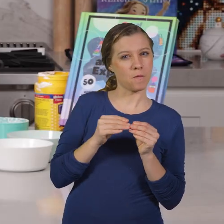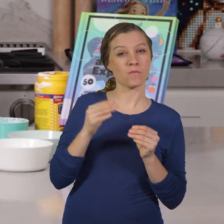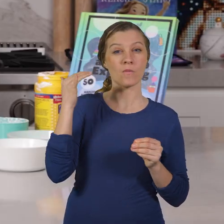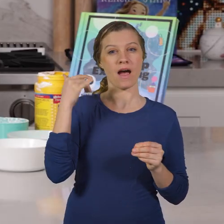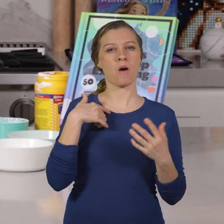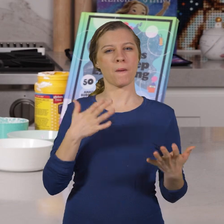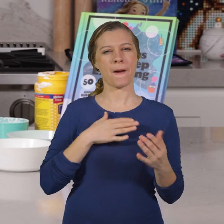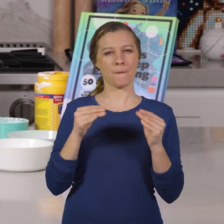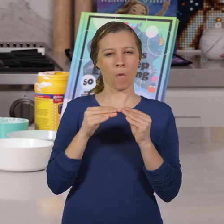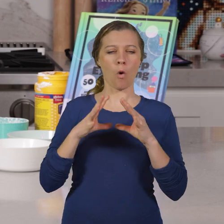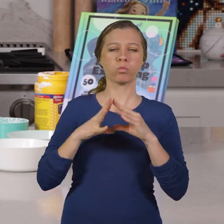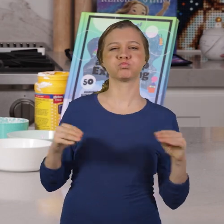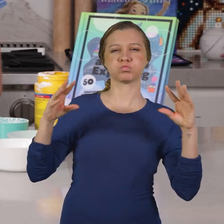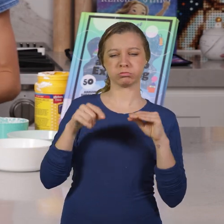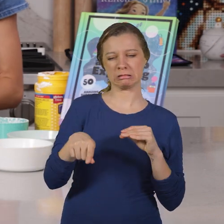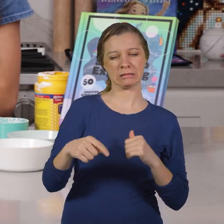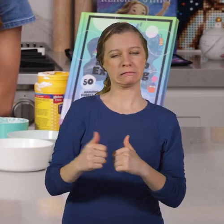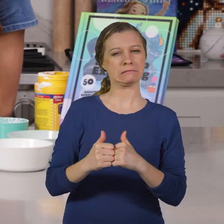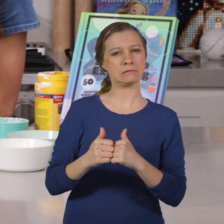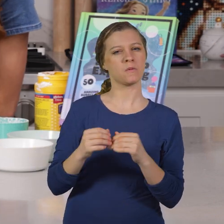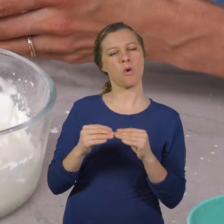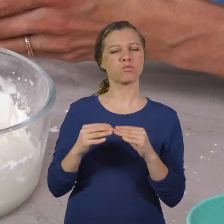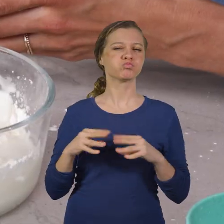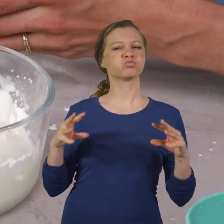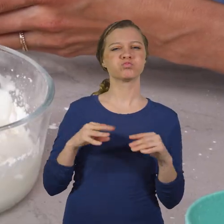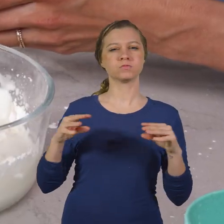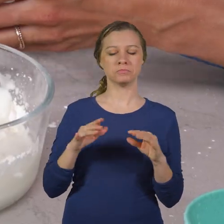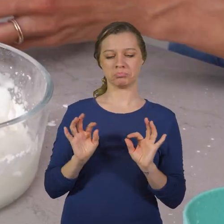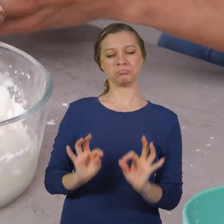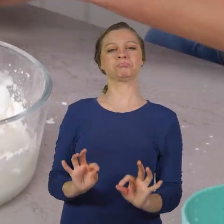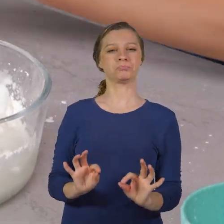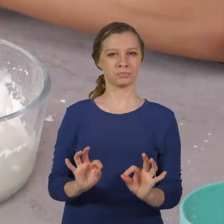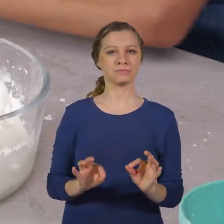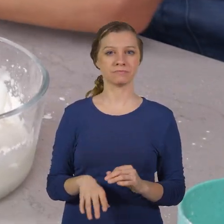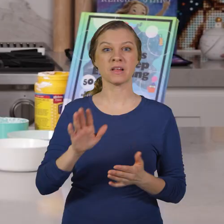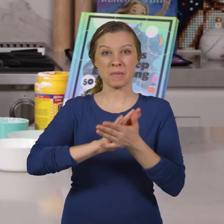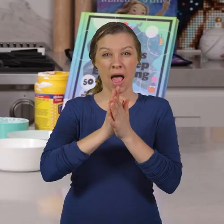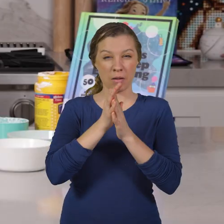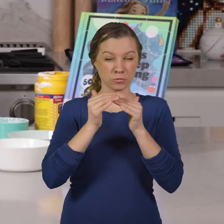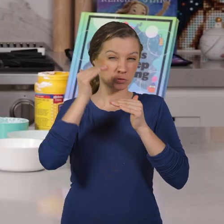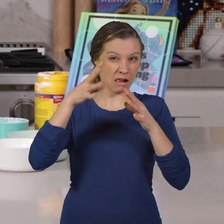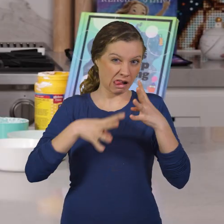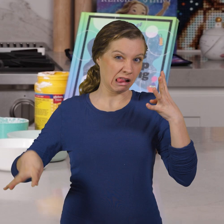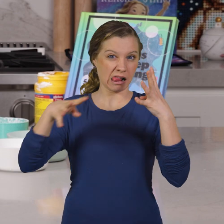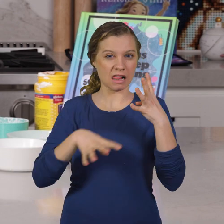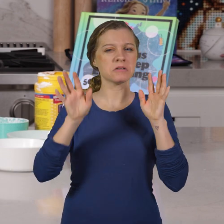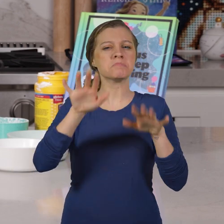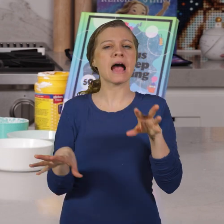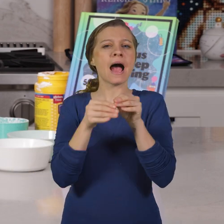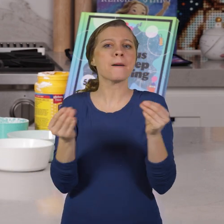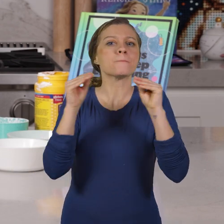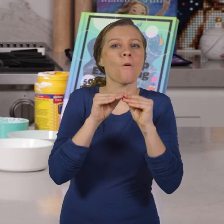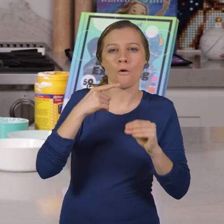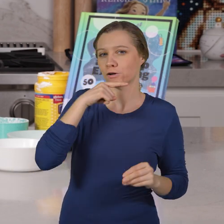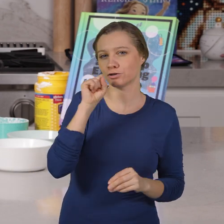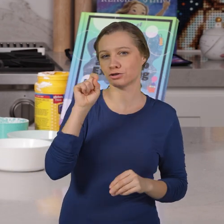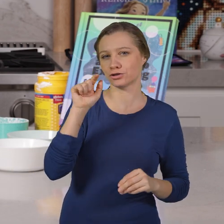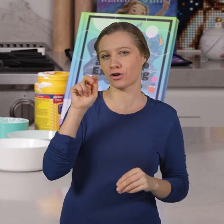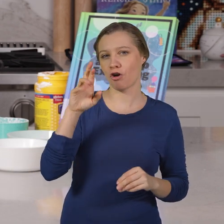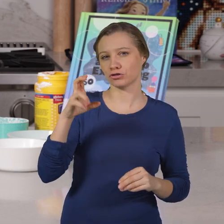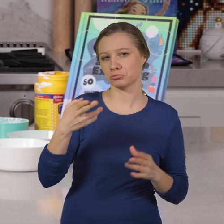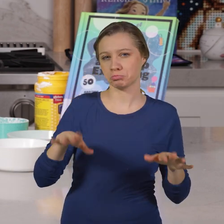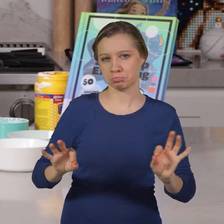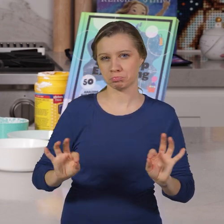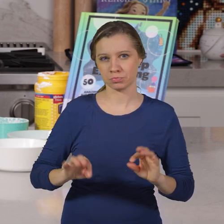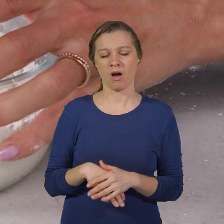bit more, because I want mine to be a little bit more liquidy than this, just like that. And if yours gets too liquidy, all you have to do is